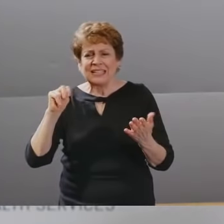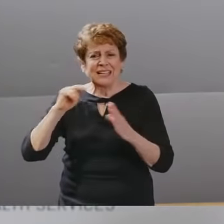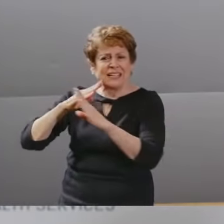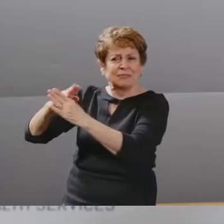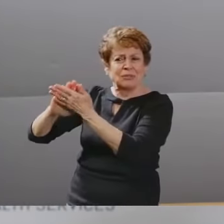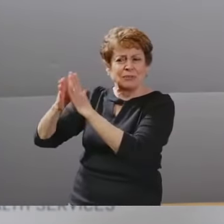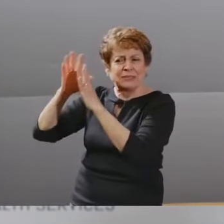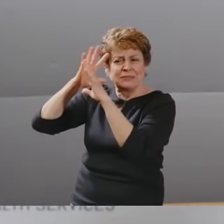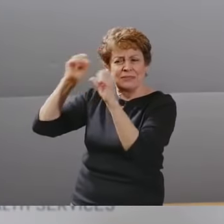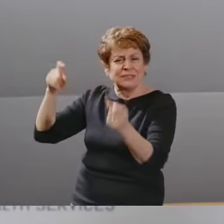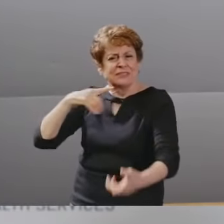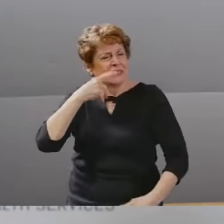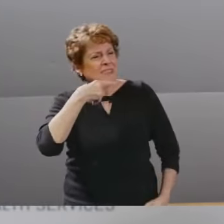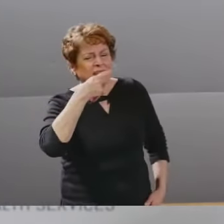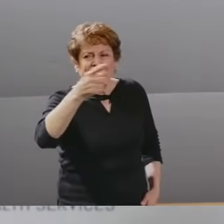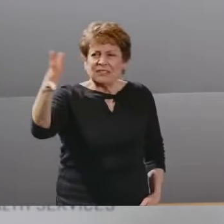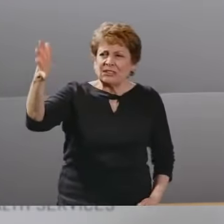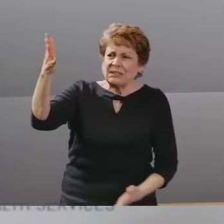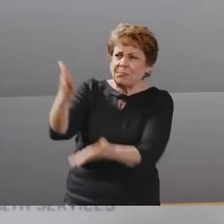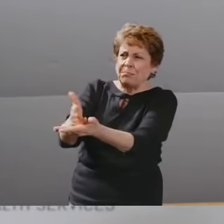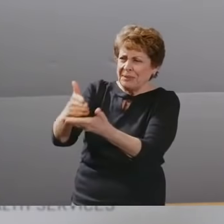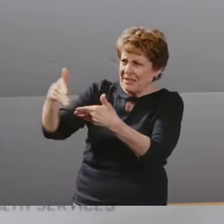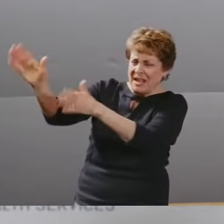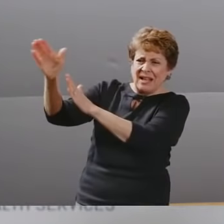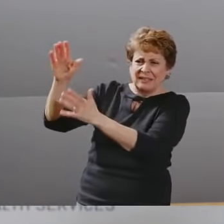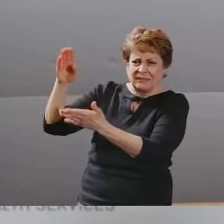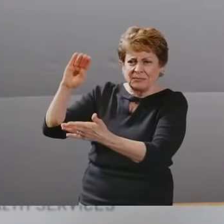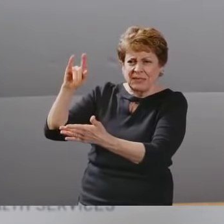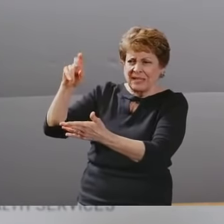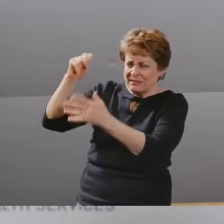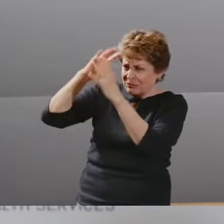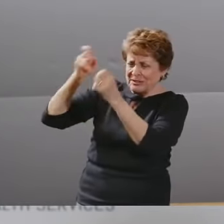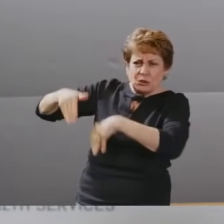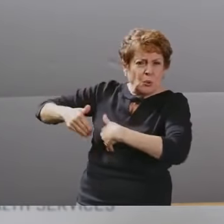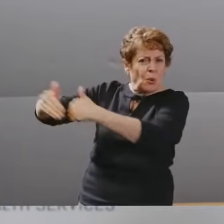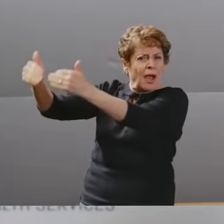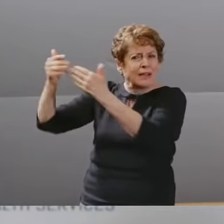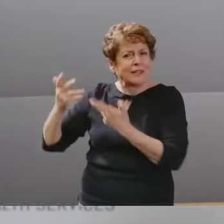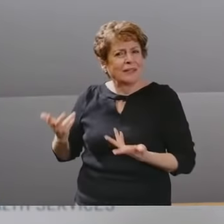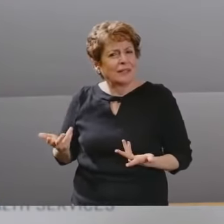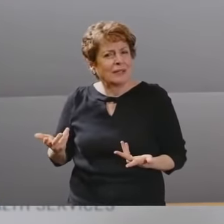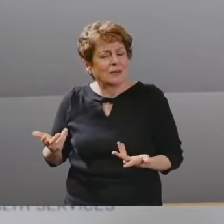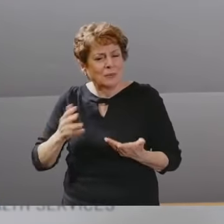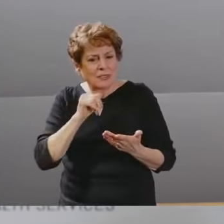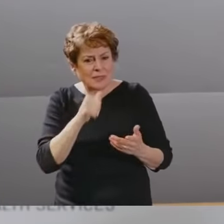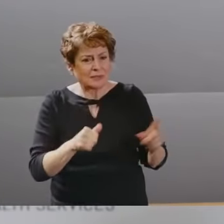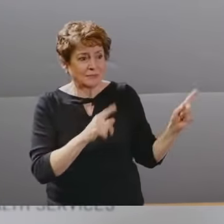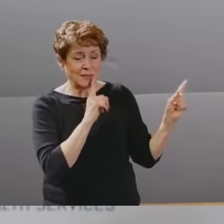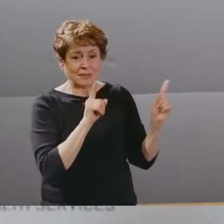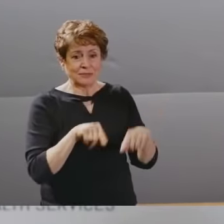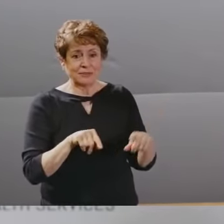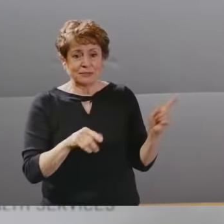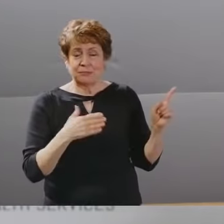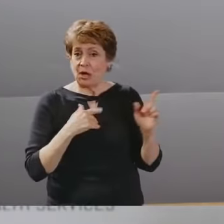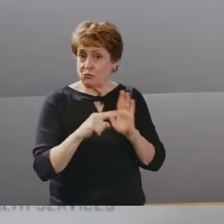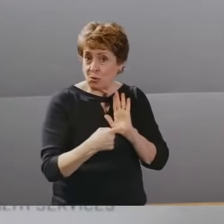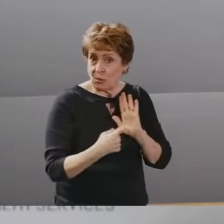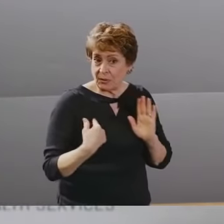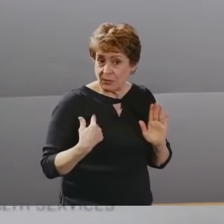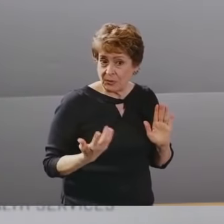that? So it's my role, along with other state leaders, to make sure all the votes get counted.